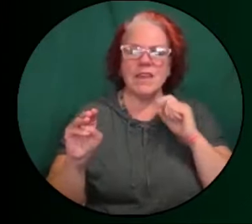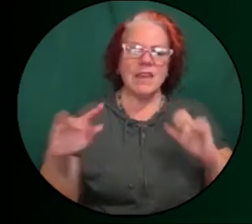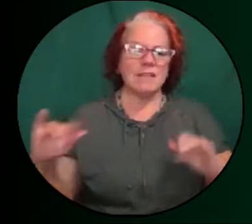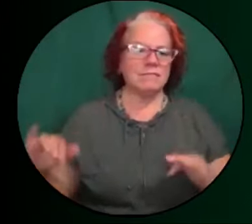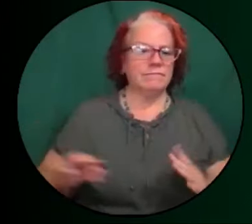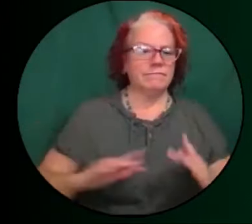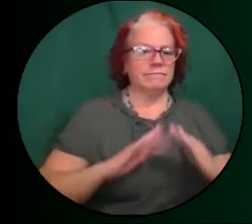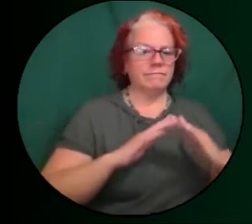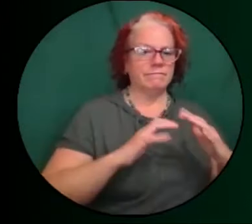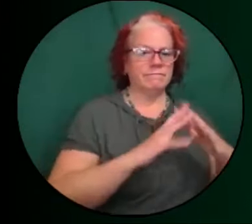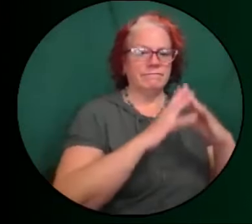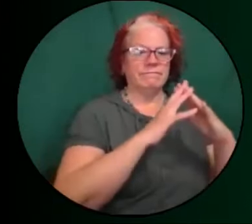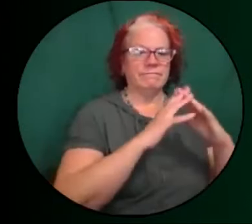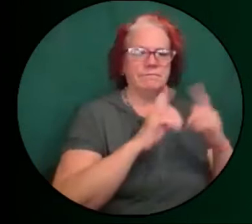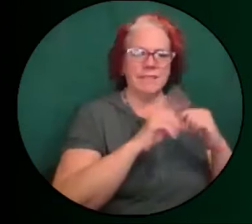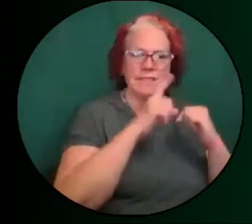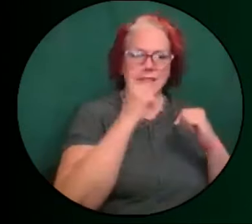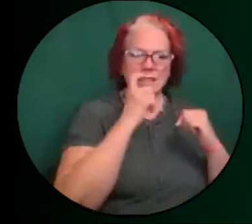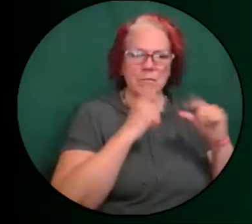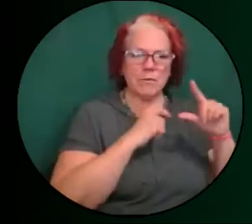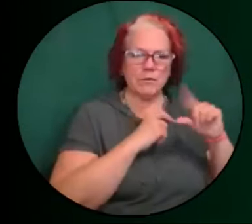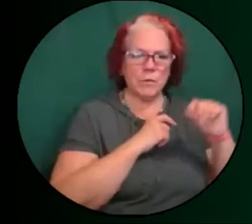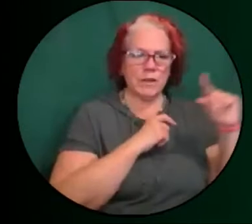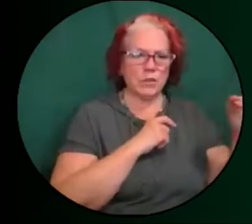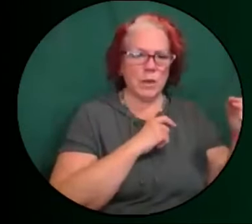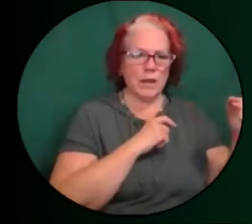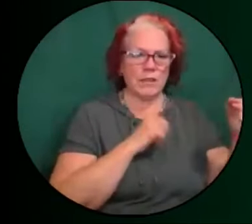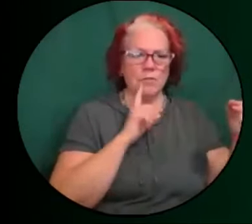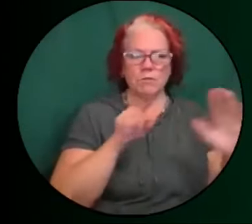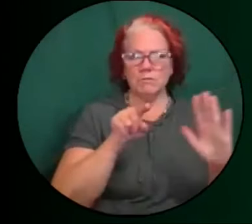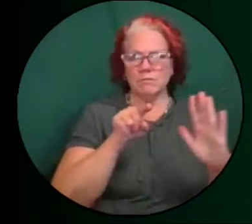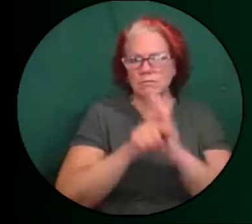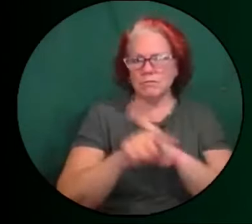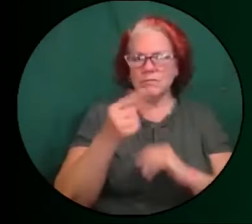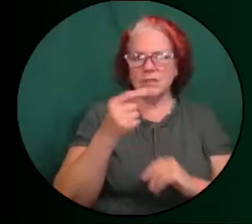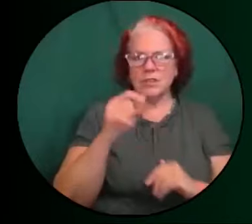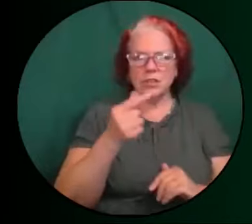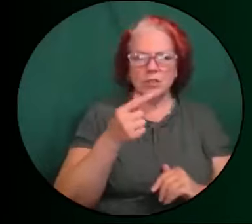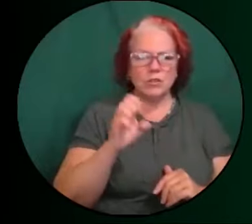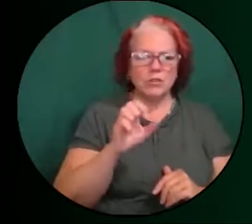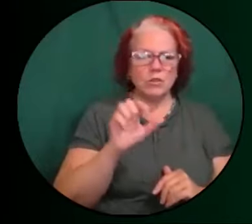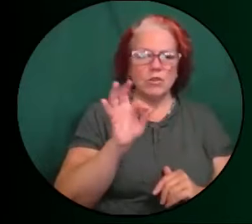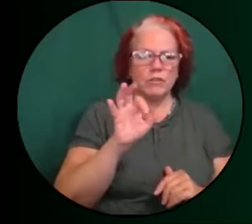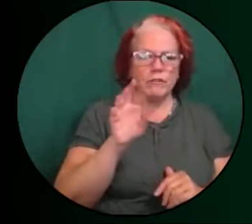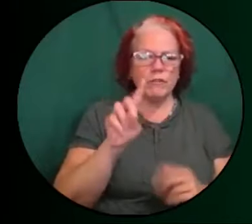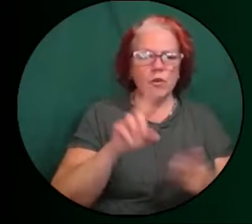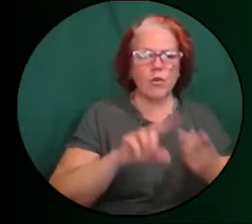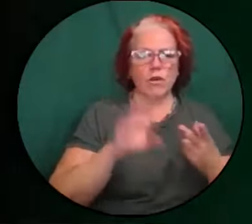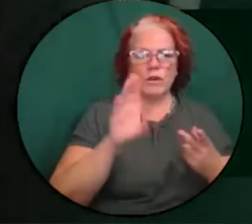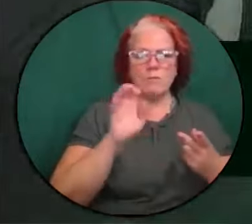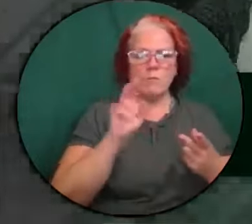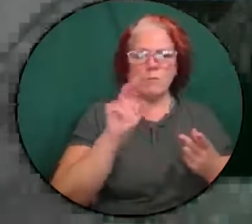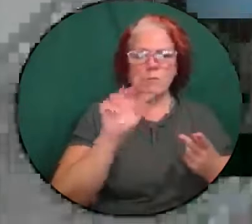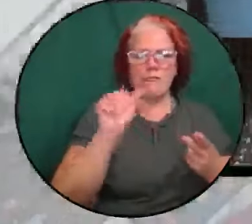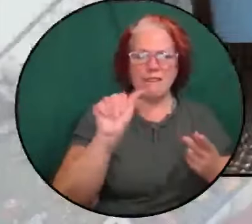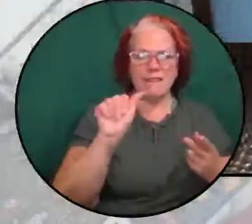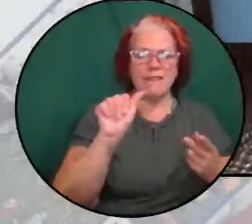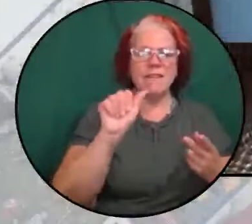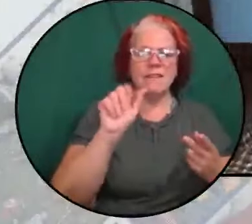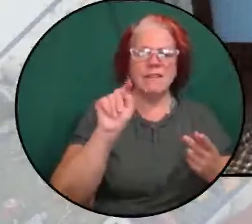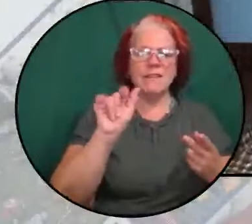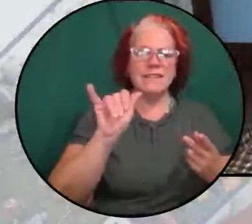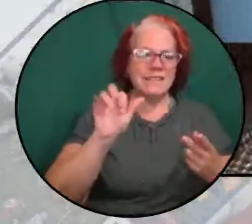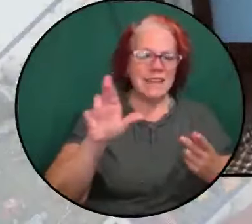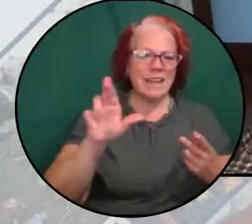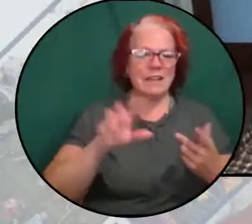20120 with the response to the police murders of George Floyd and Briana Taylor and and and and and and and